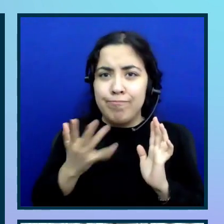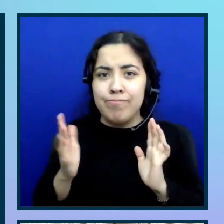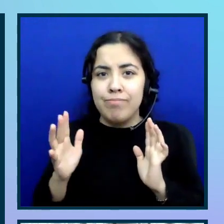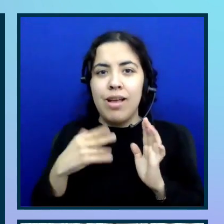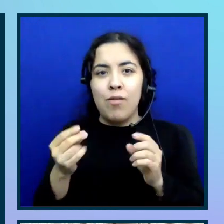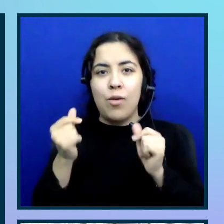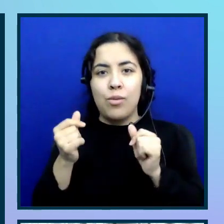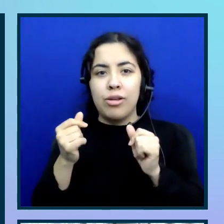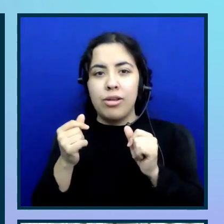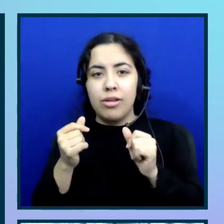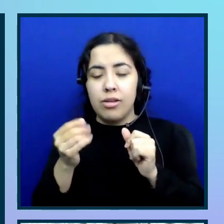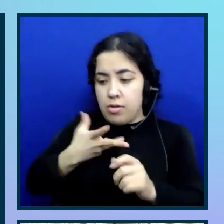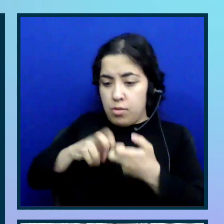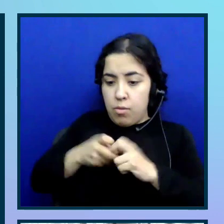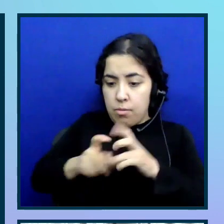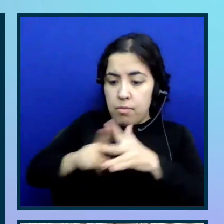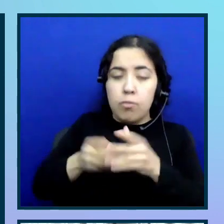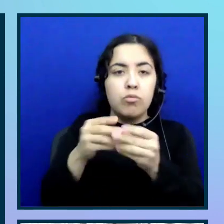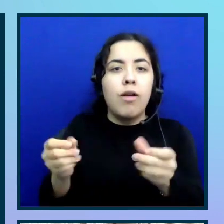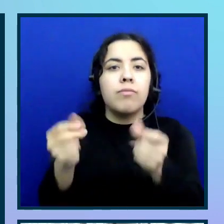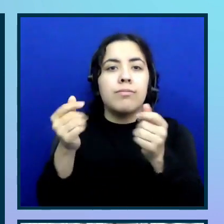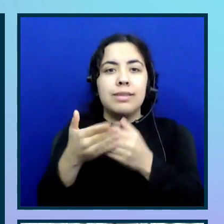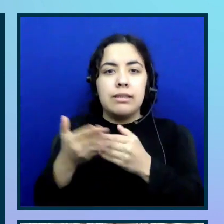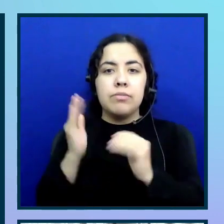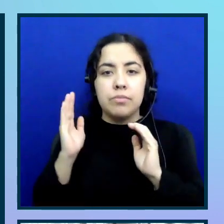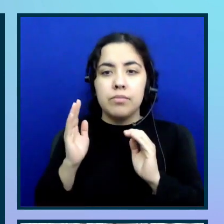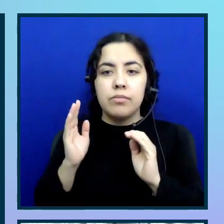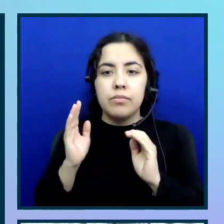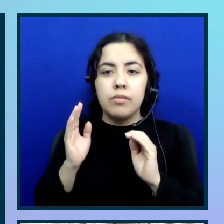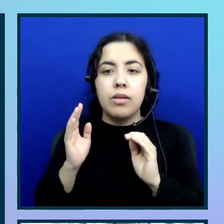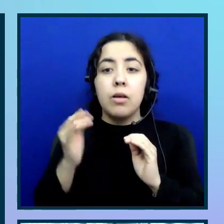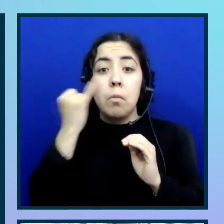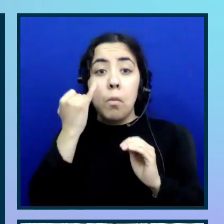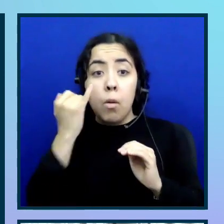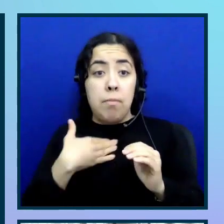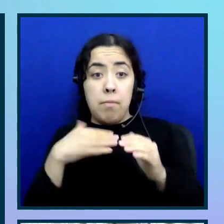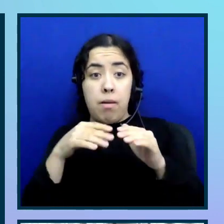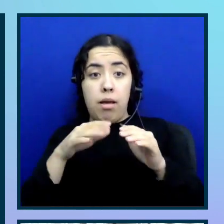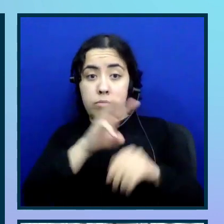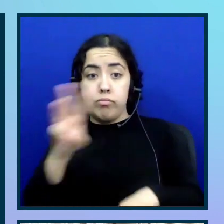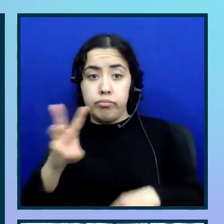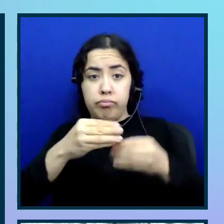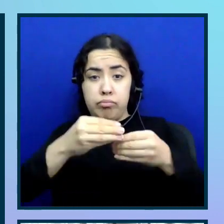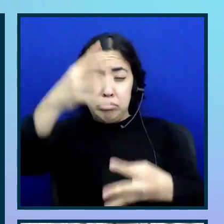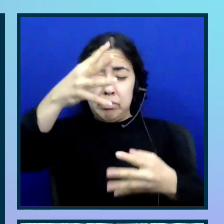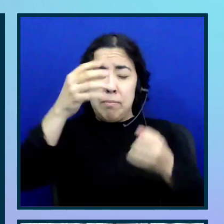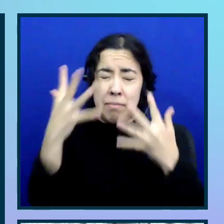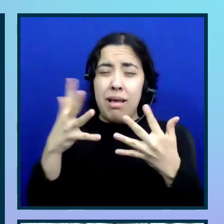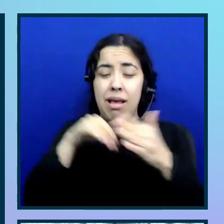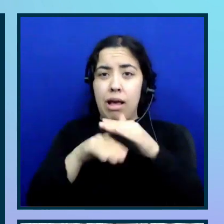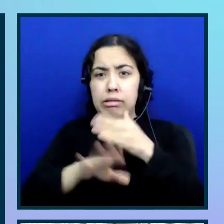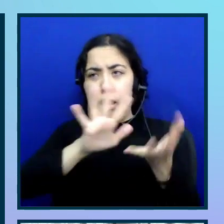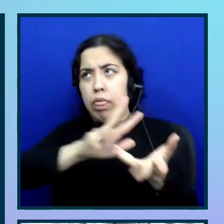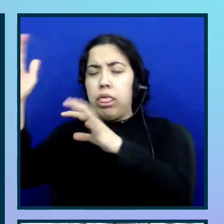loop in order to resolve that problem. But let's say I have a page that has a lot of accessibility issues and there's a lot of noise and I'm